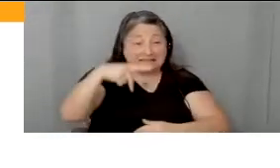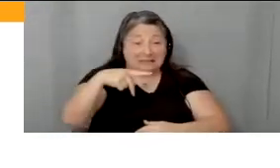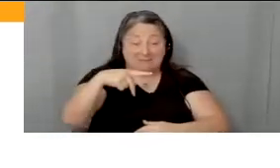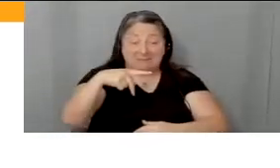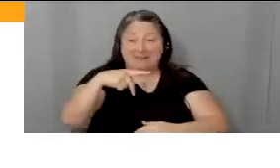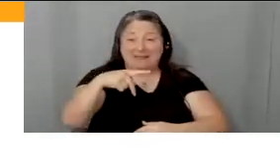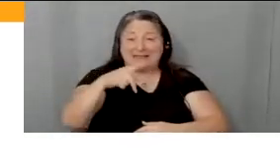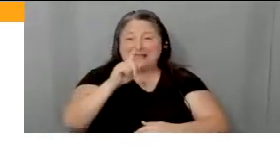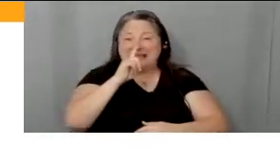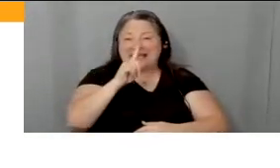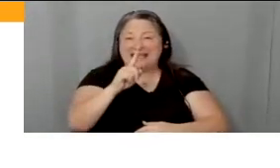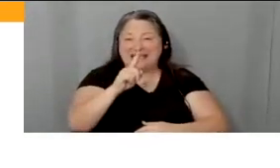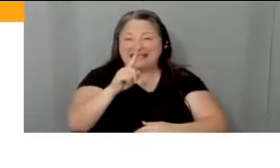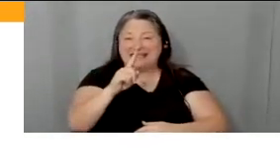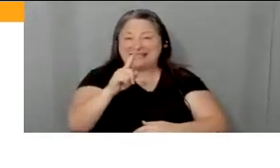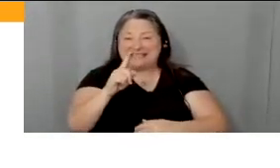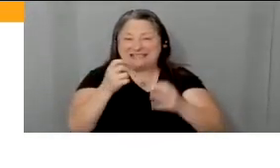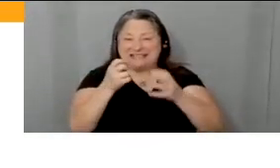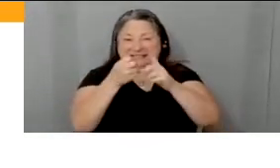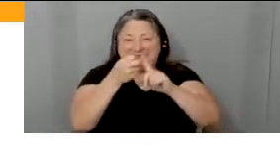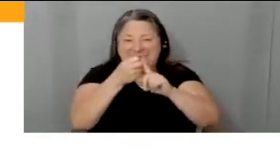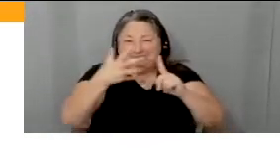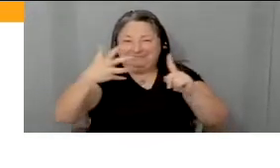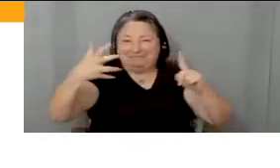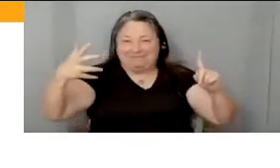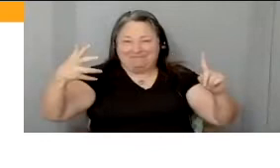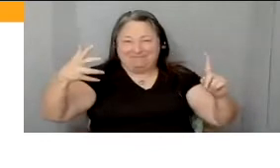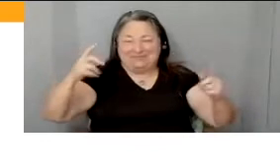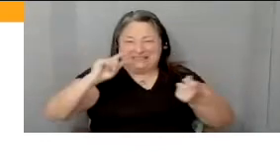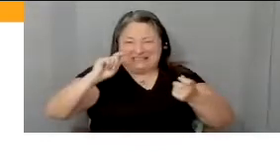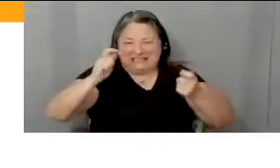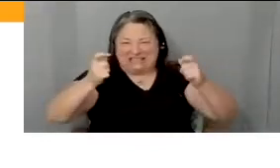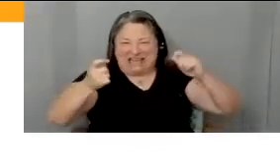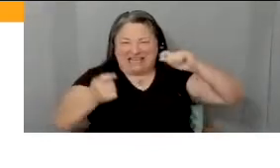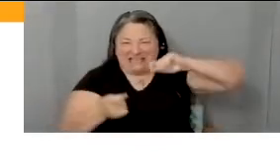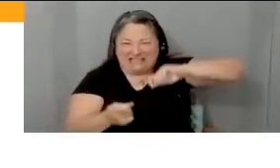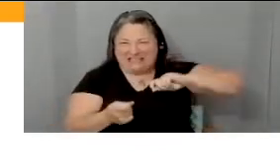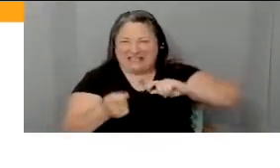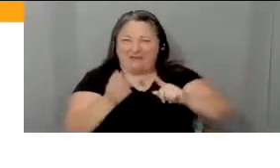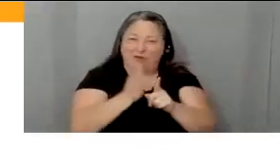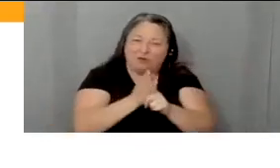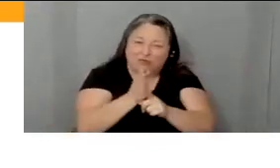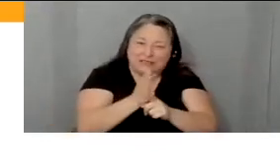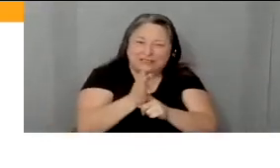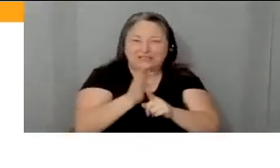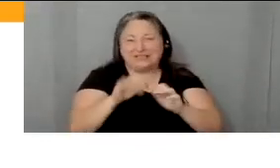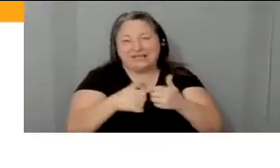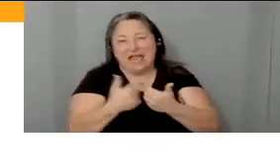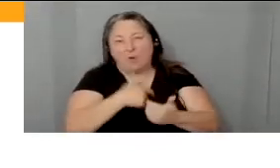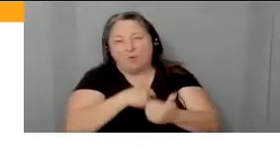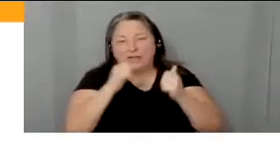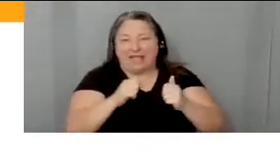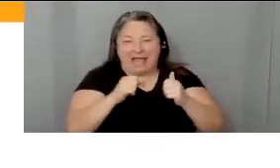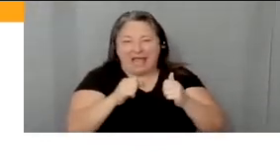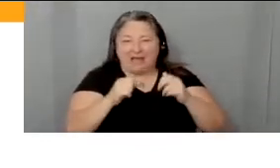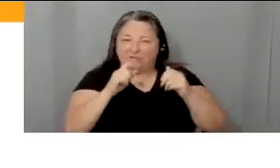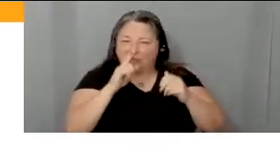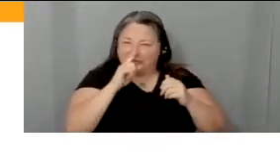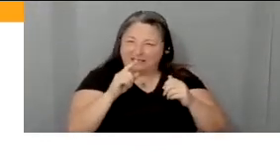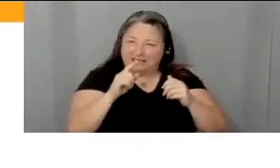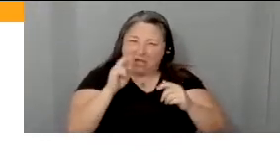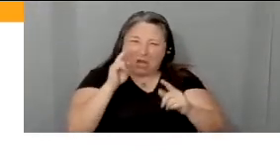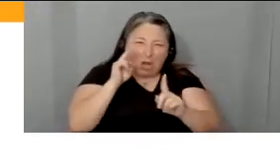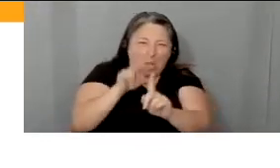a panning out into the changing nature of I would say careers and just the way in which you could look at your career. And